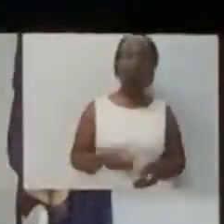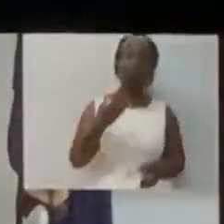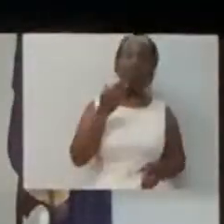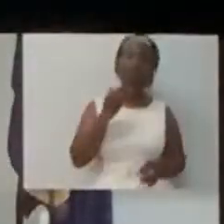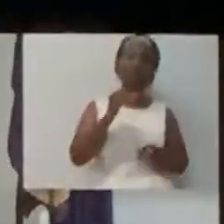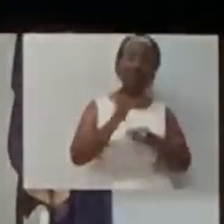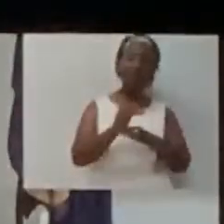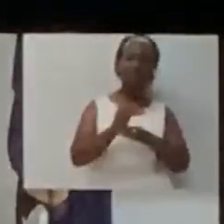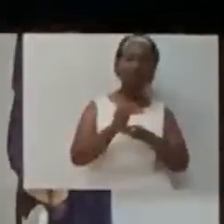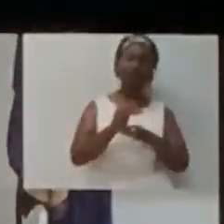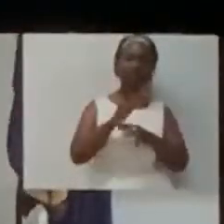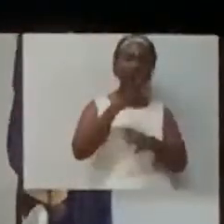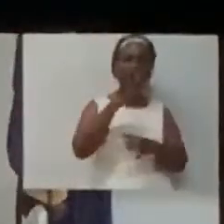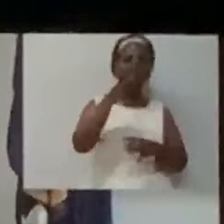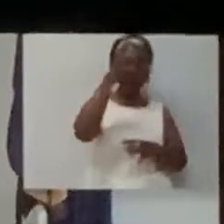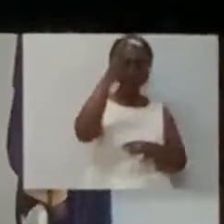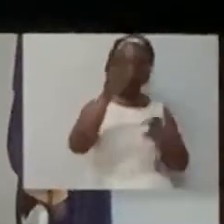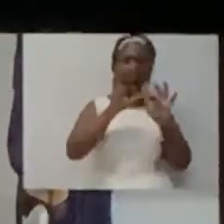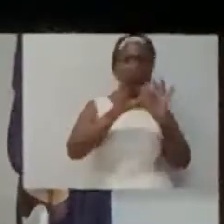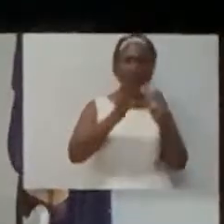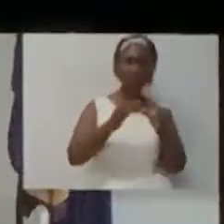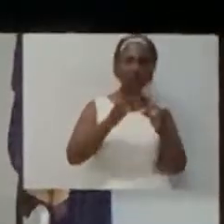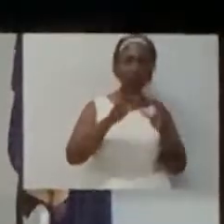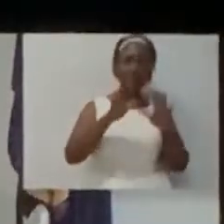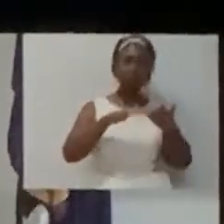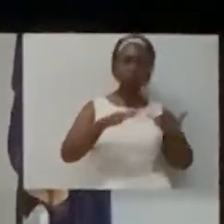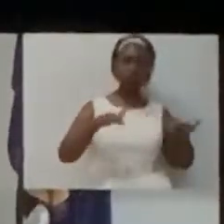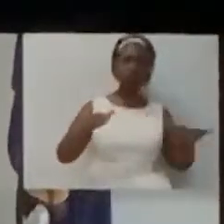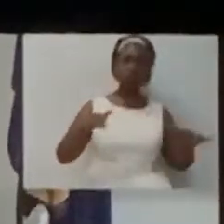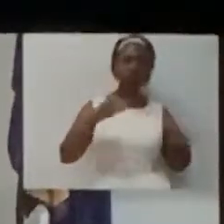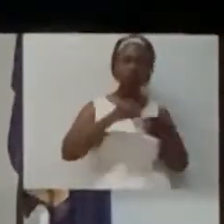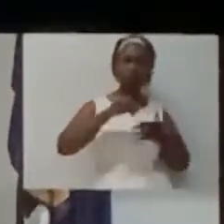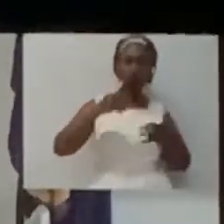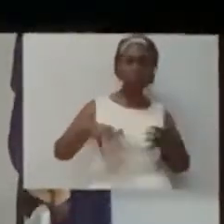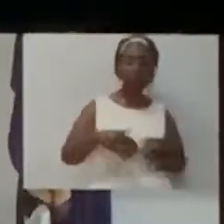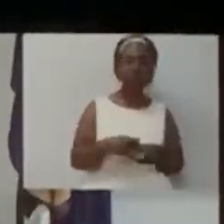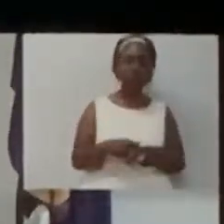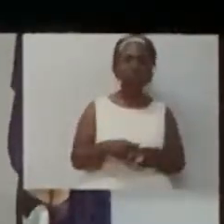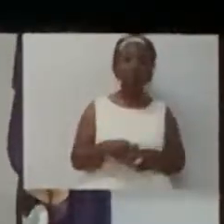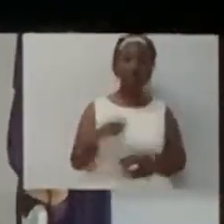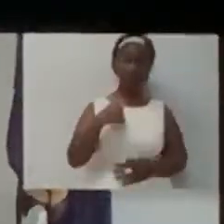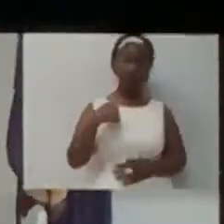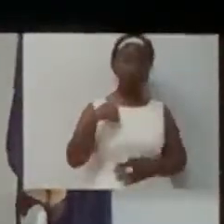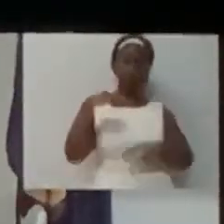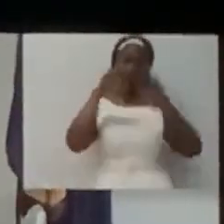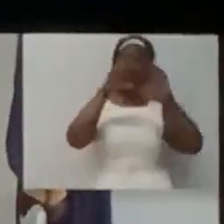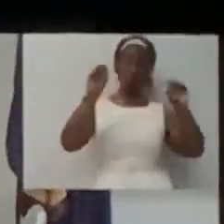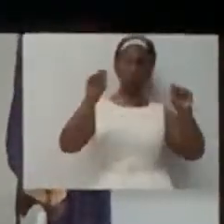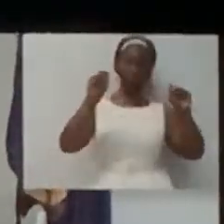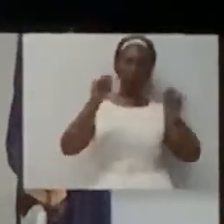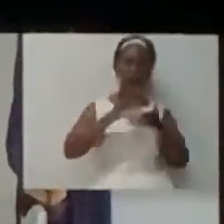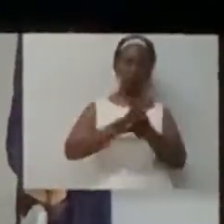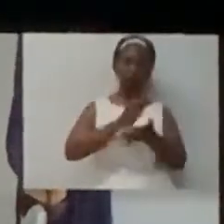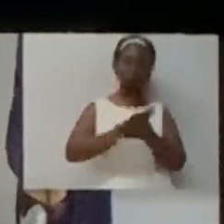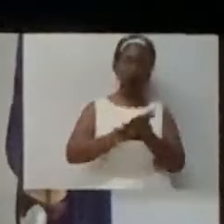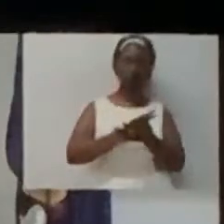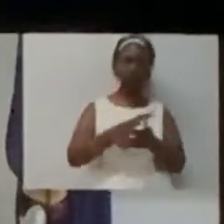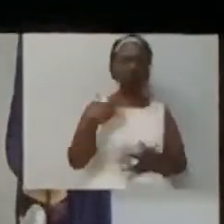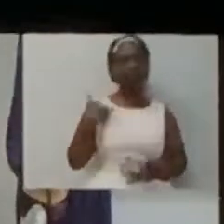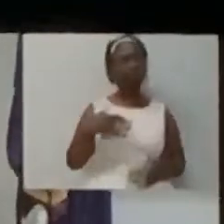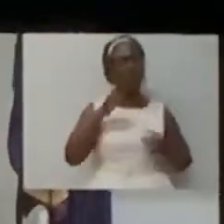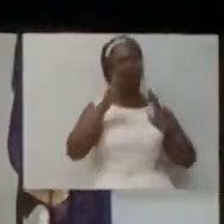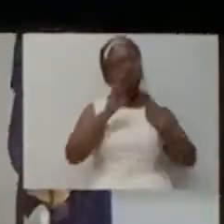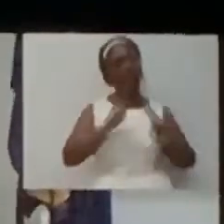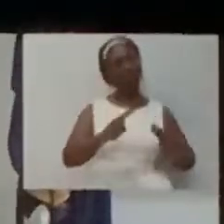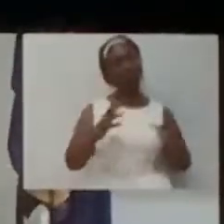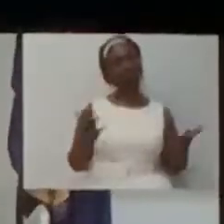Good evening, parents, families, and students of the class of 2020. As superintendent of schools, it is my honor to be with